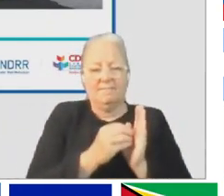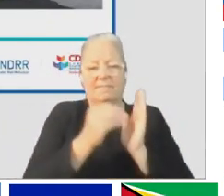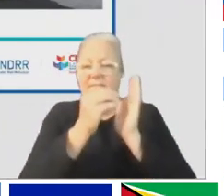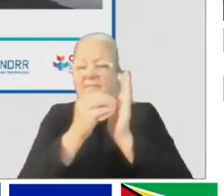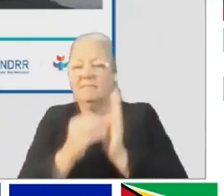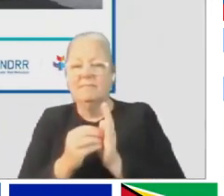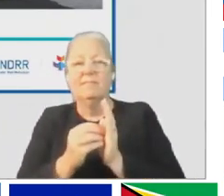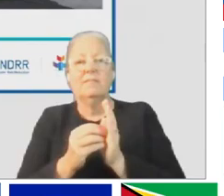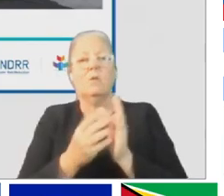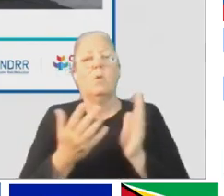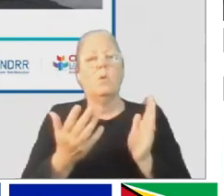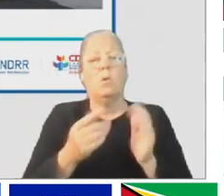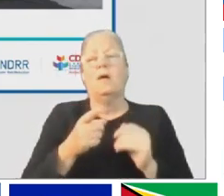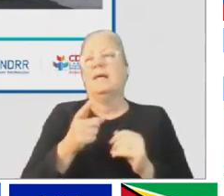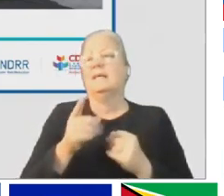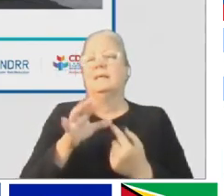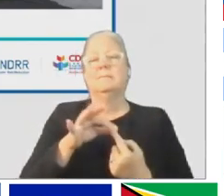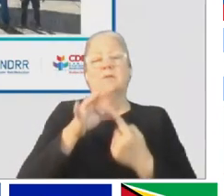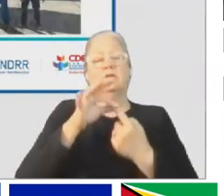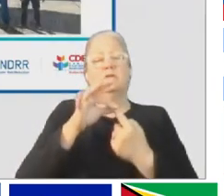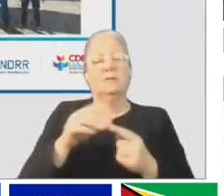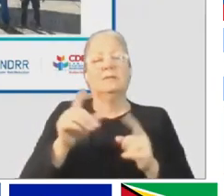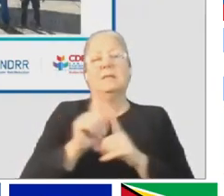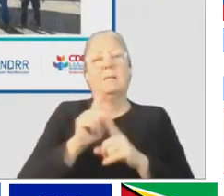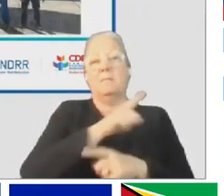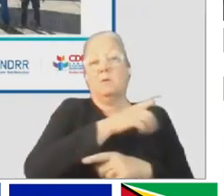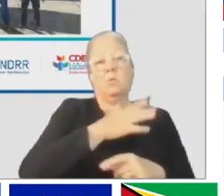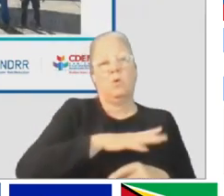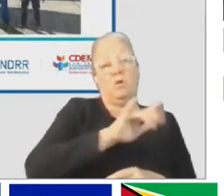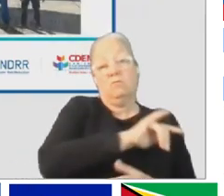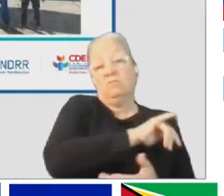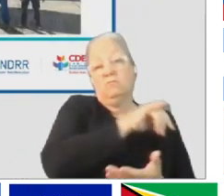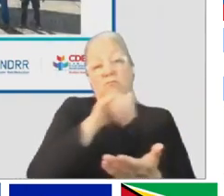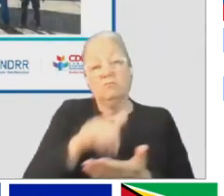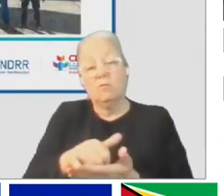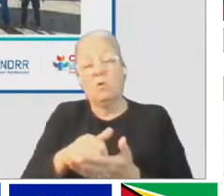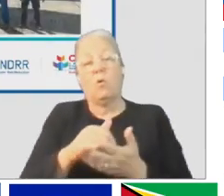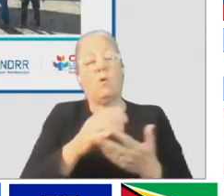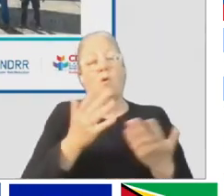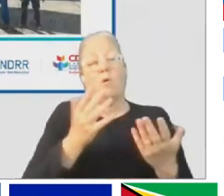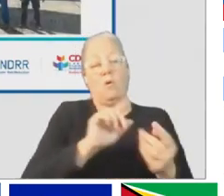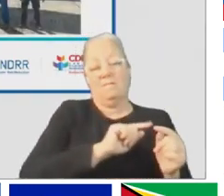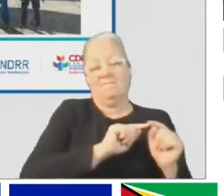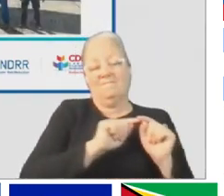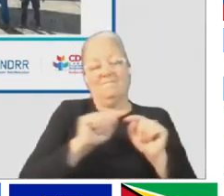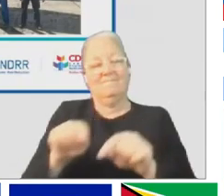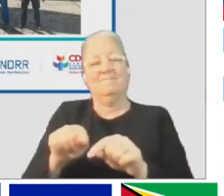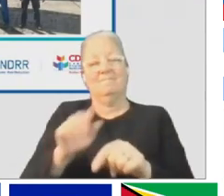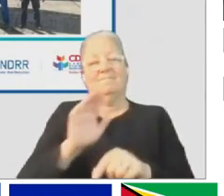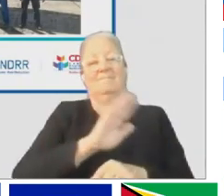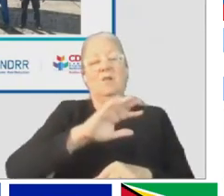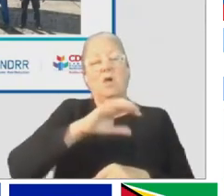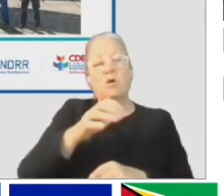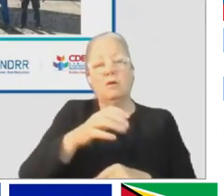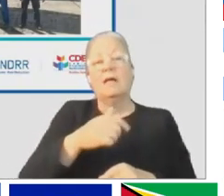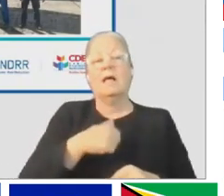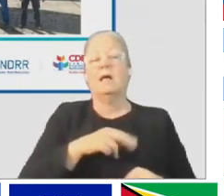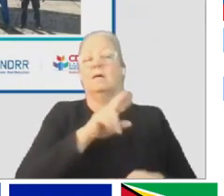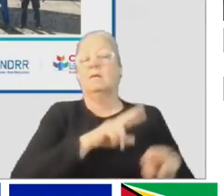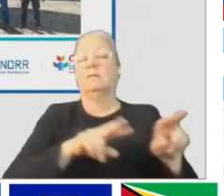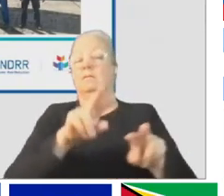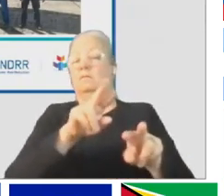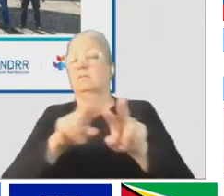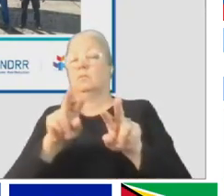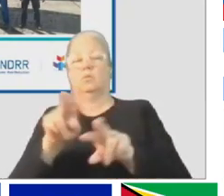coming into the country to be able to really track to see what was happening with these families.